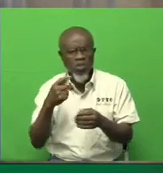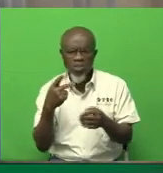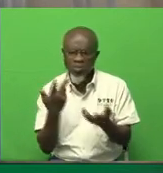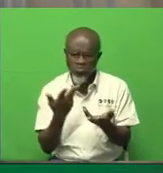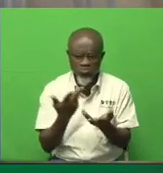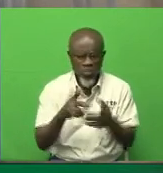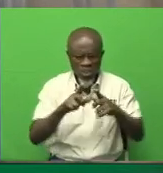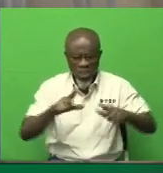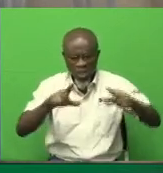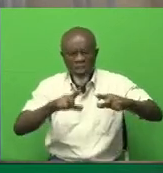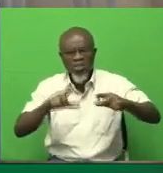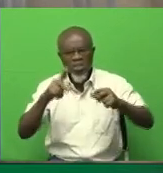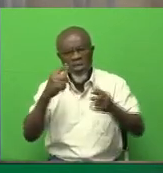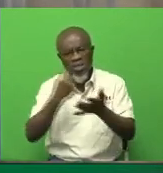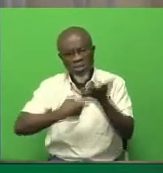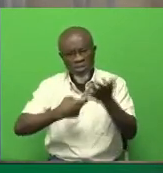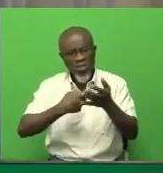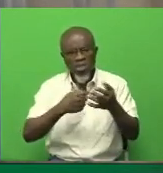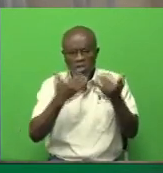time